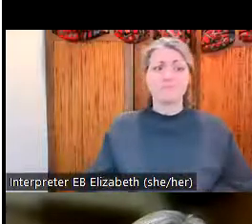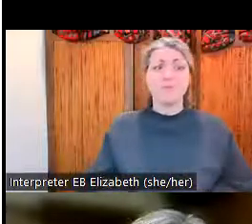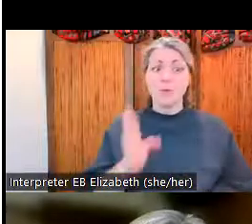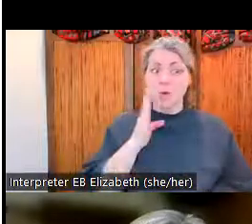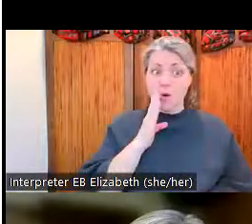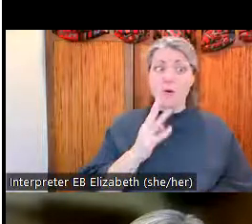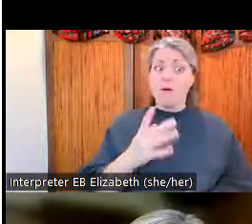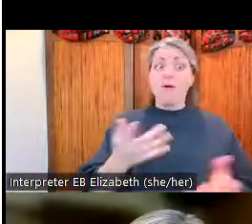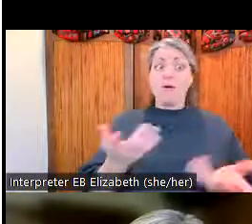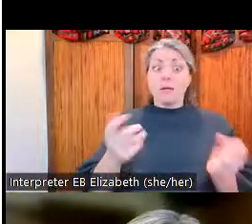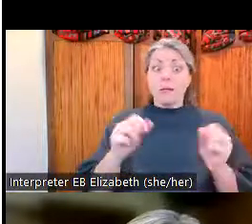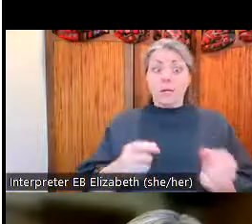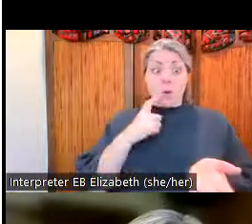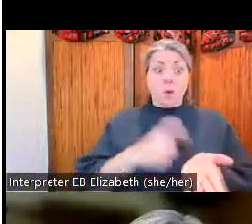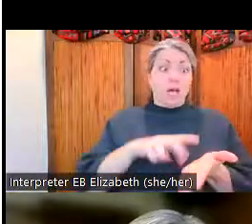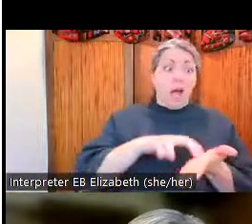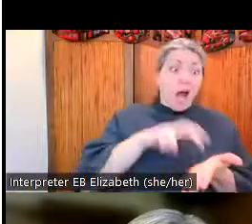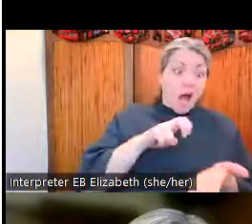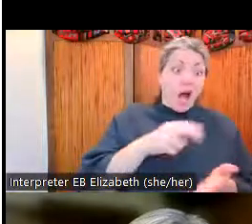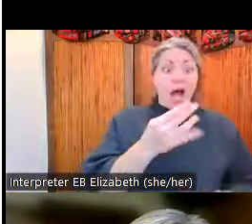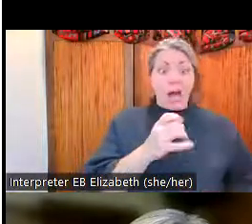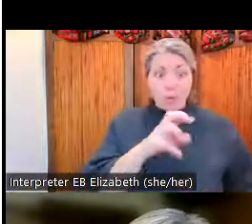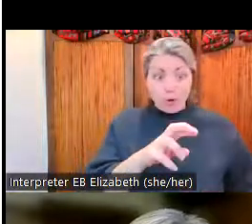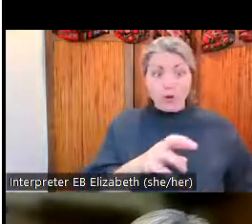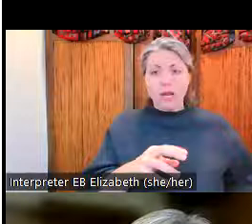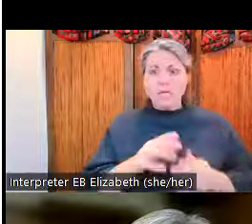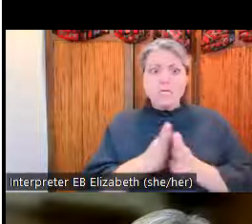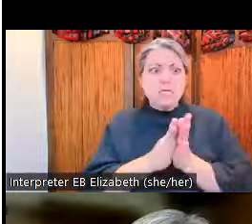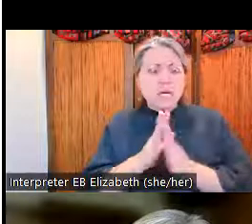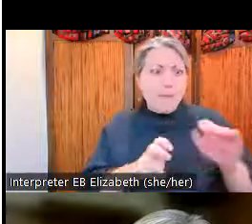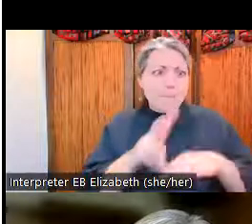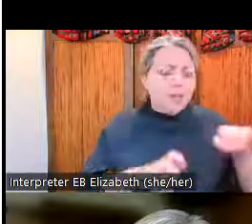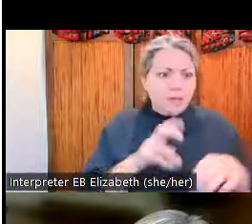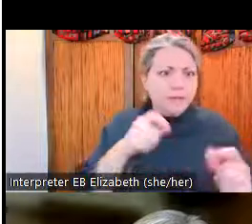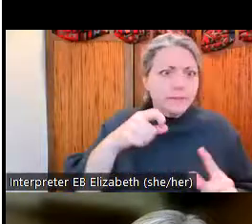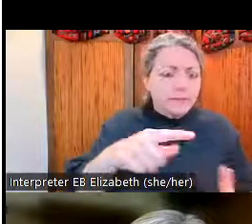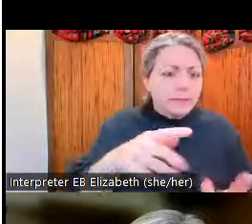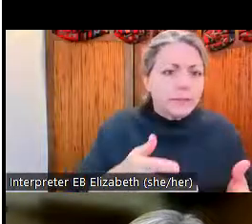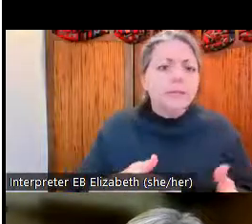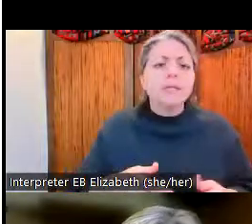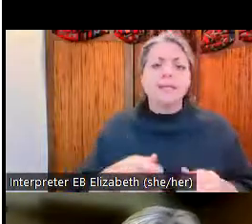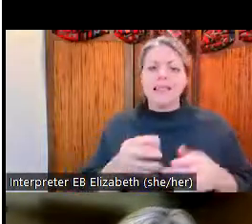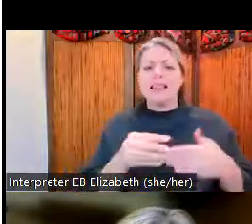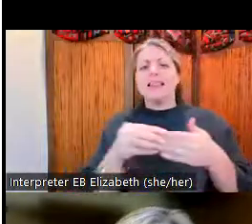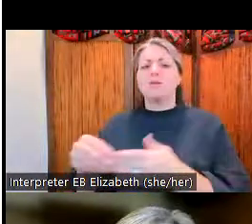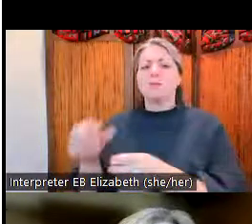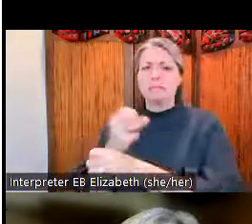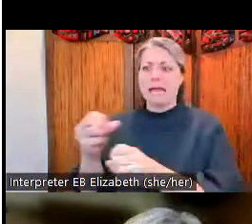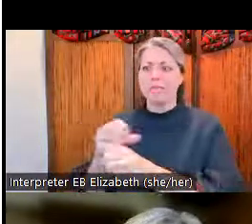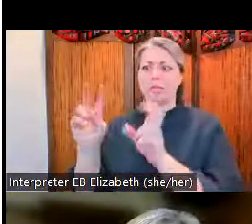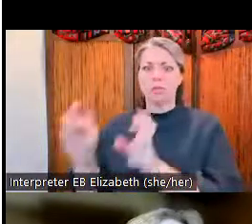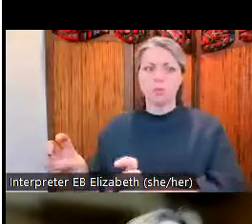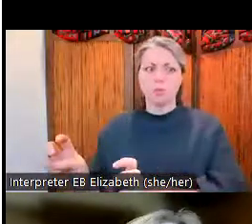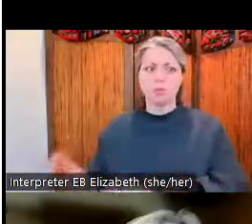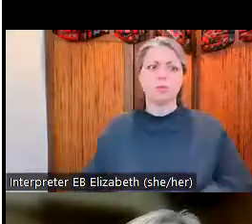and impulsivity can really lead to some significant safety problems. And that hyperactivity and inattention can make learning